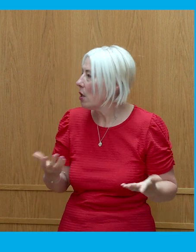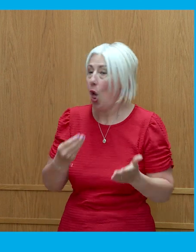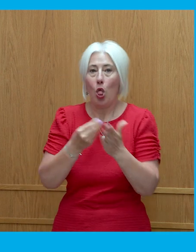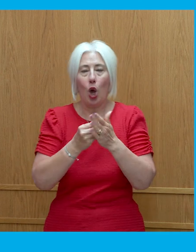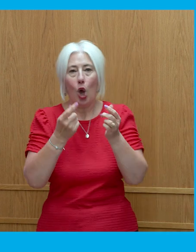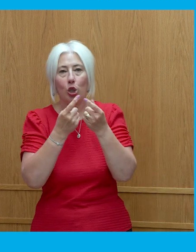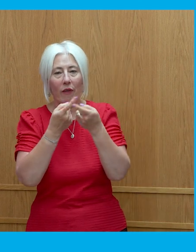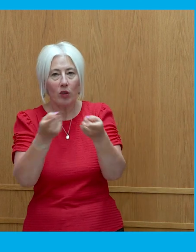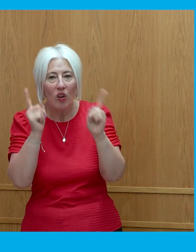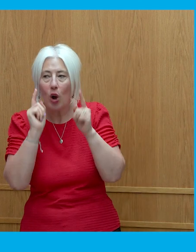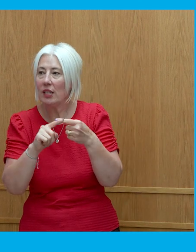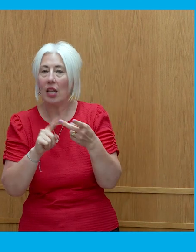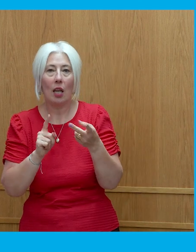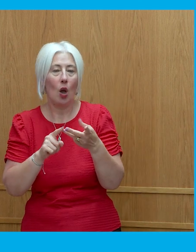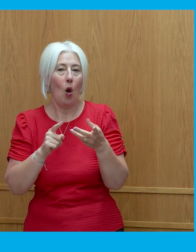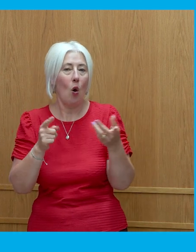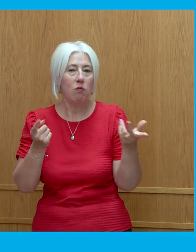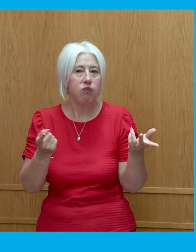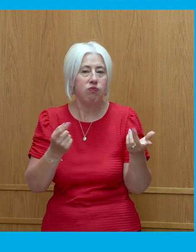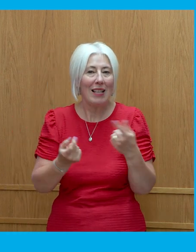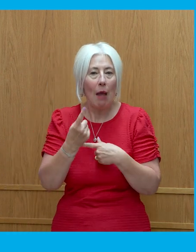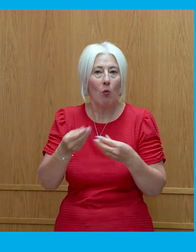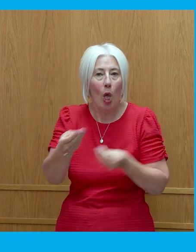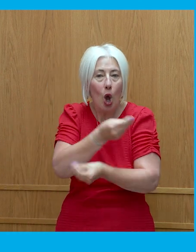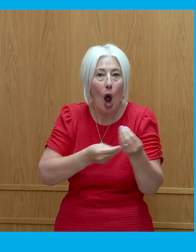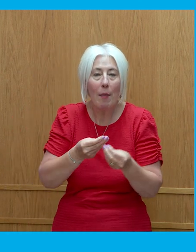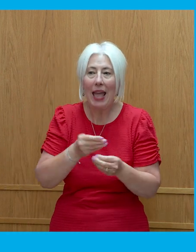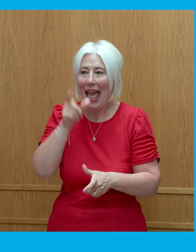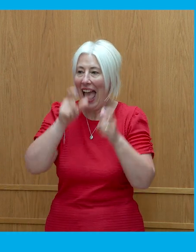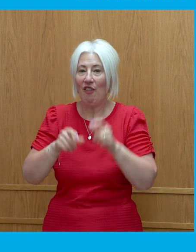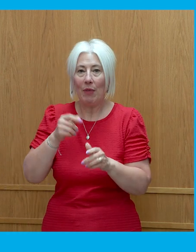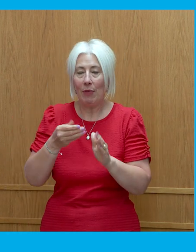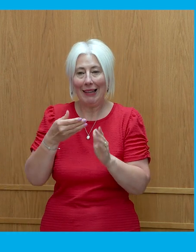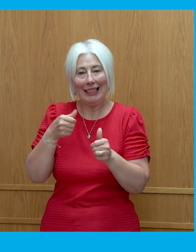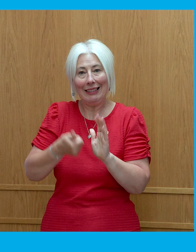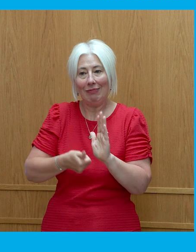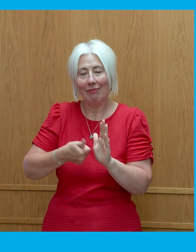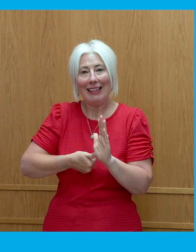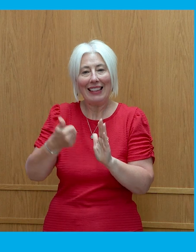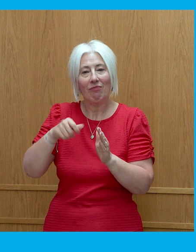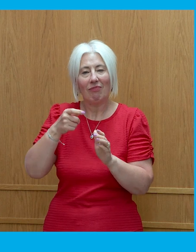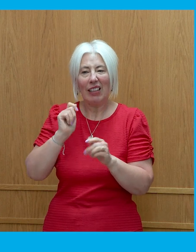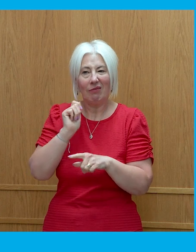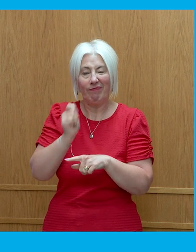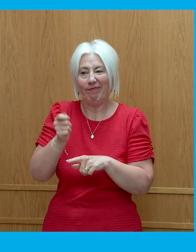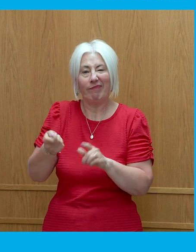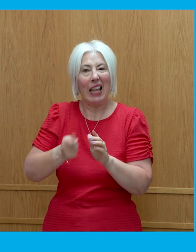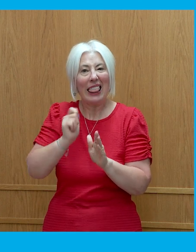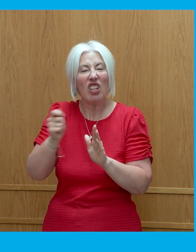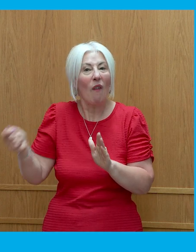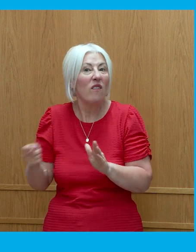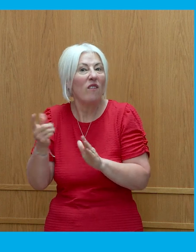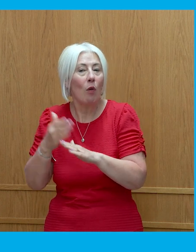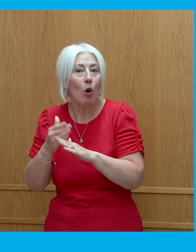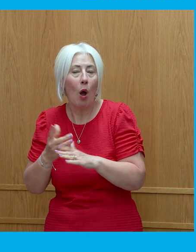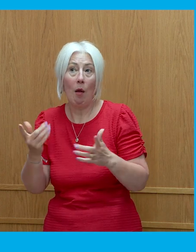There's been some recent polling showing concerns about layoffs from the New York Fed. That just came out yesterday. But then there's also the